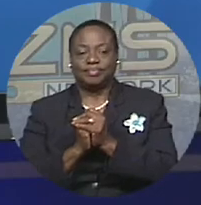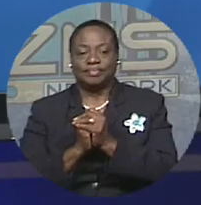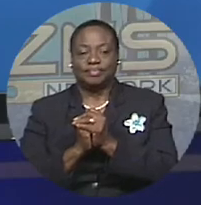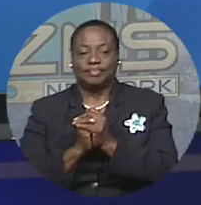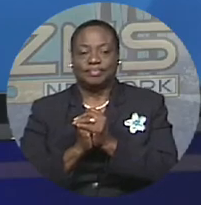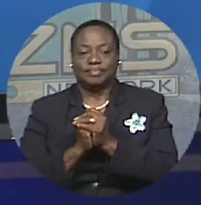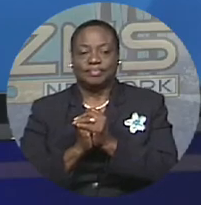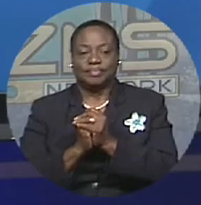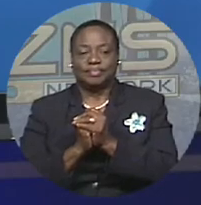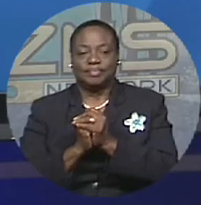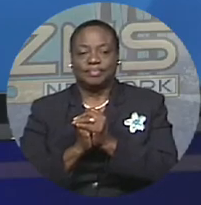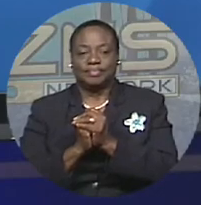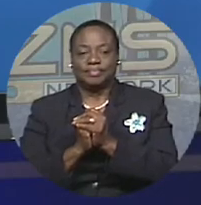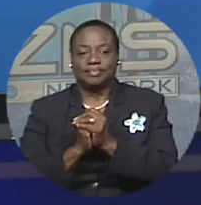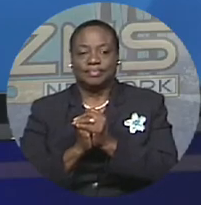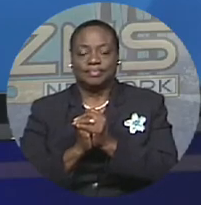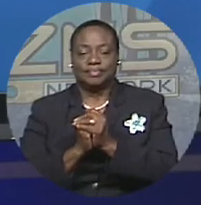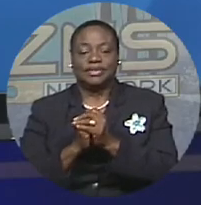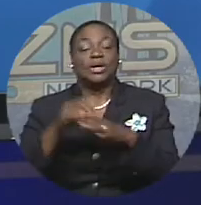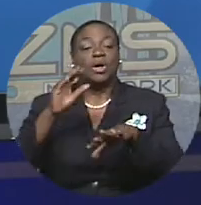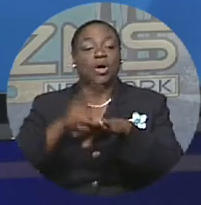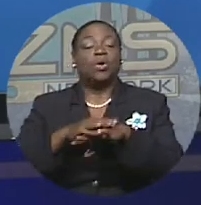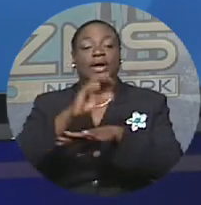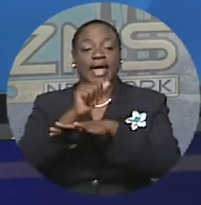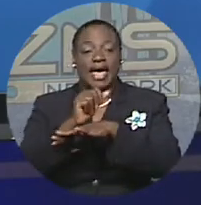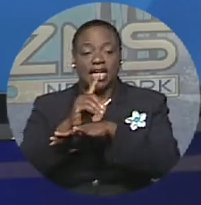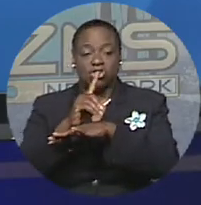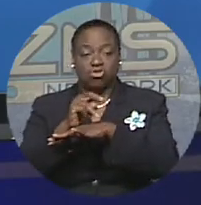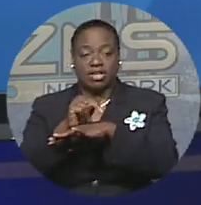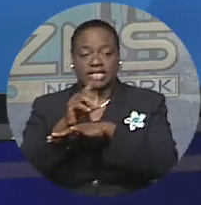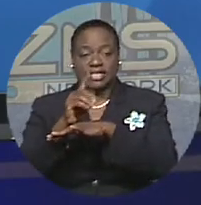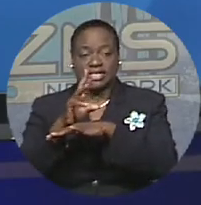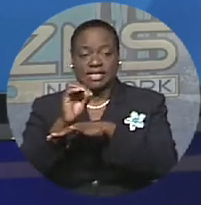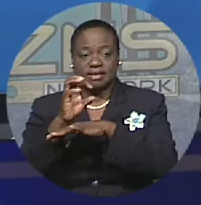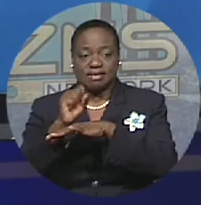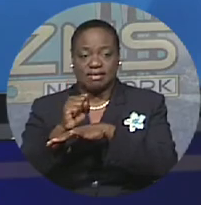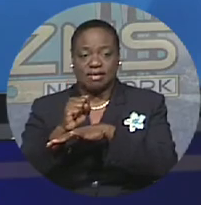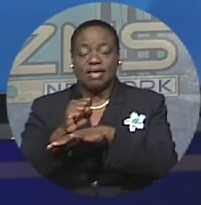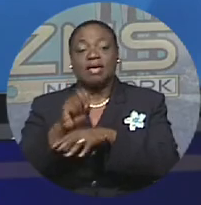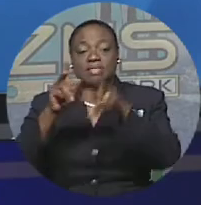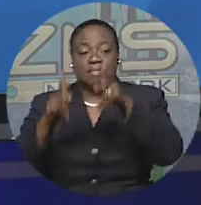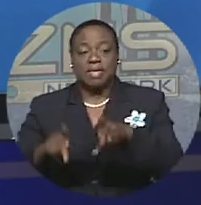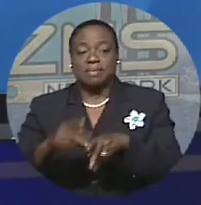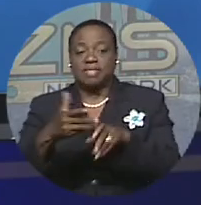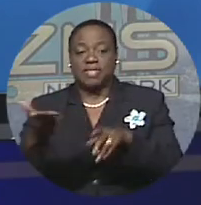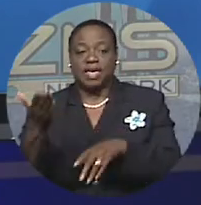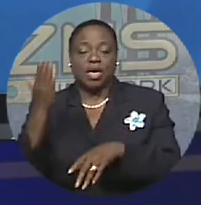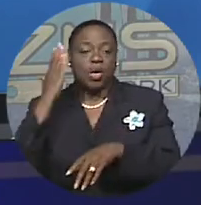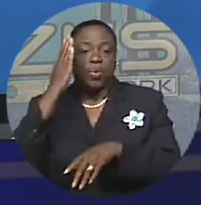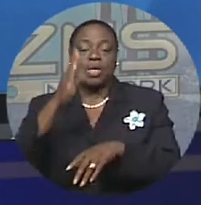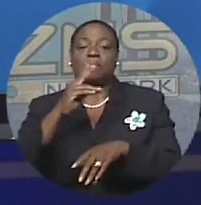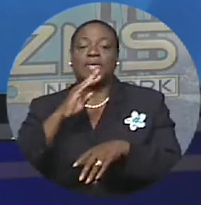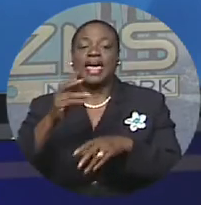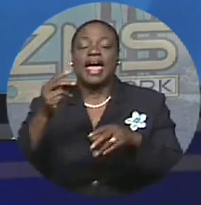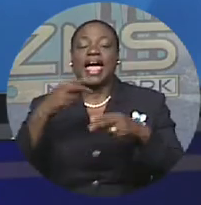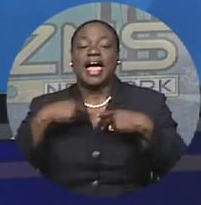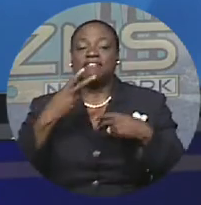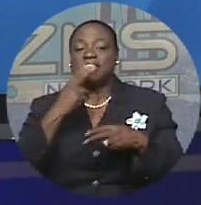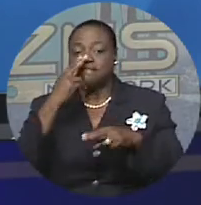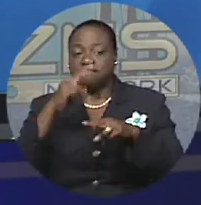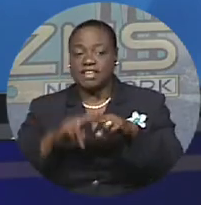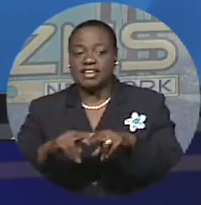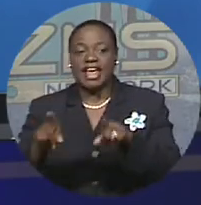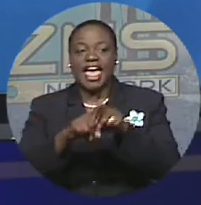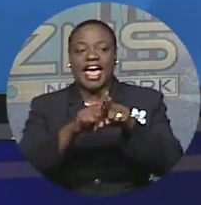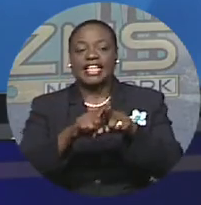Well, over on the island of Andros, pardon me, this weekend, the residents there will be buzzing with excitement as the